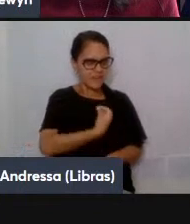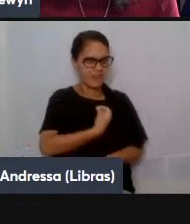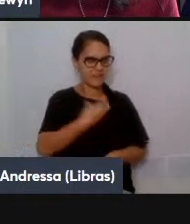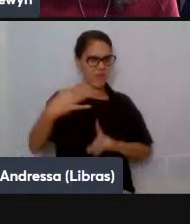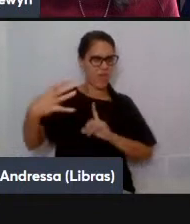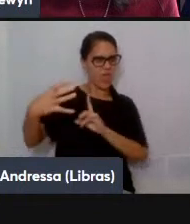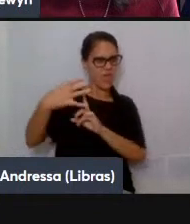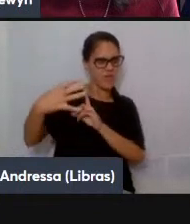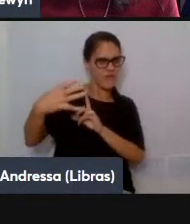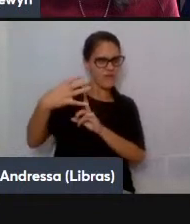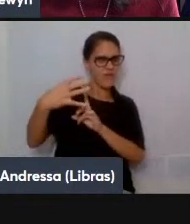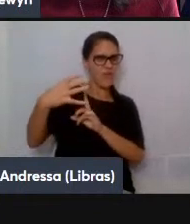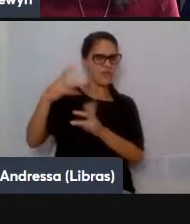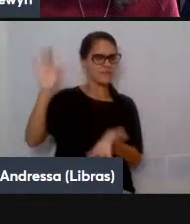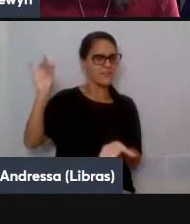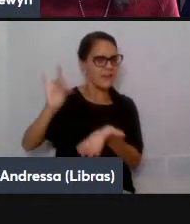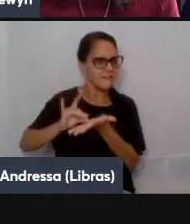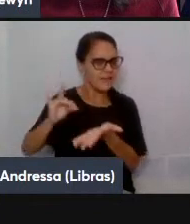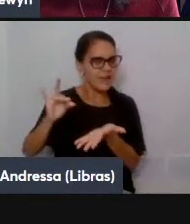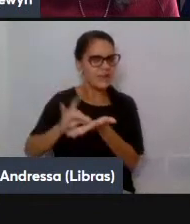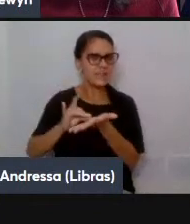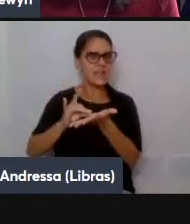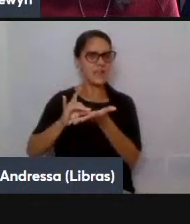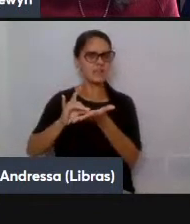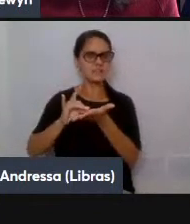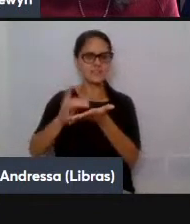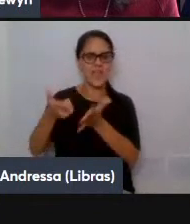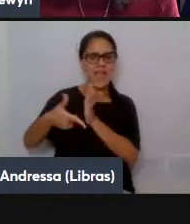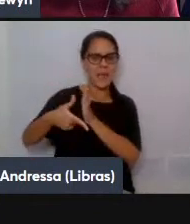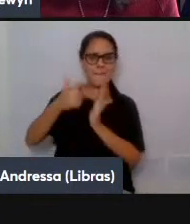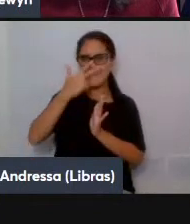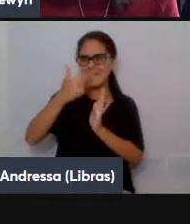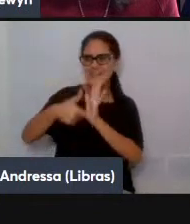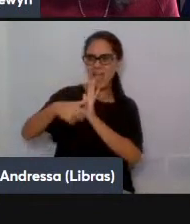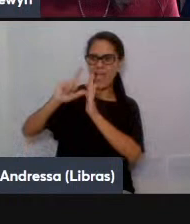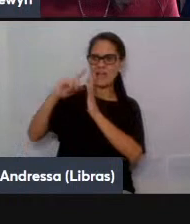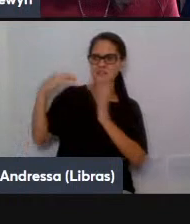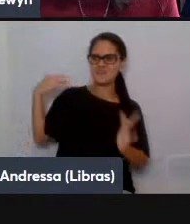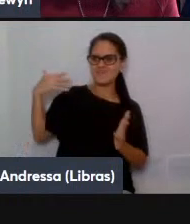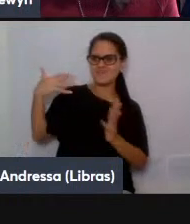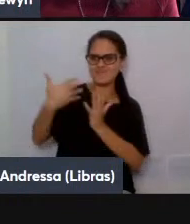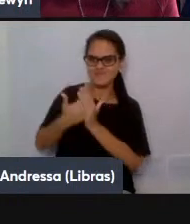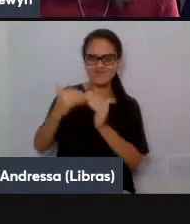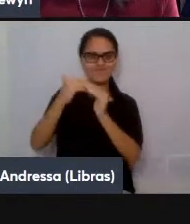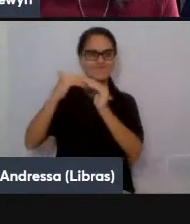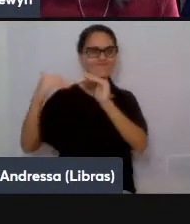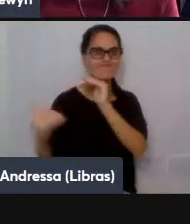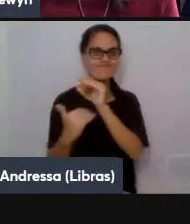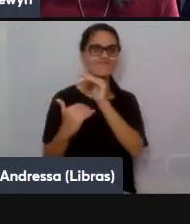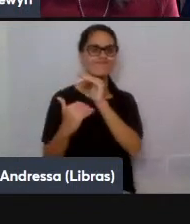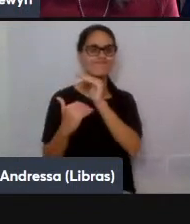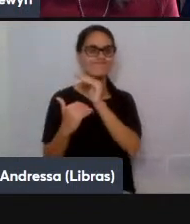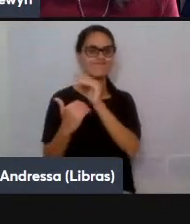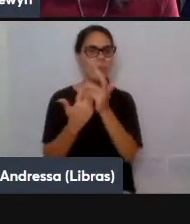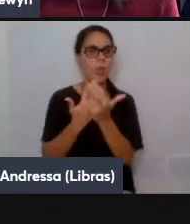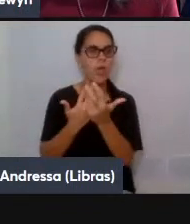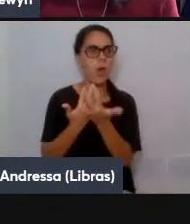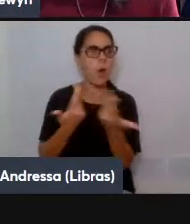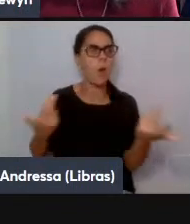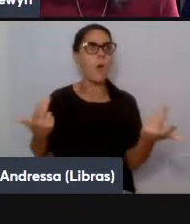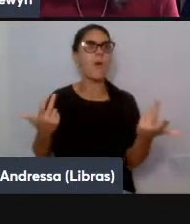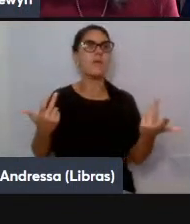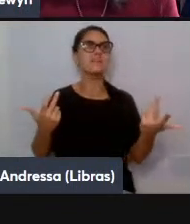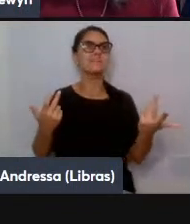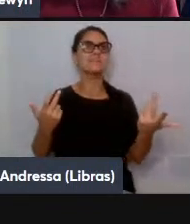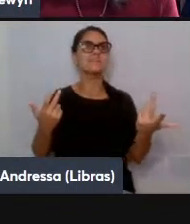nas reverberações de impérios e desigualdades em como os